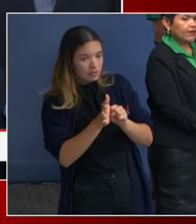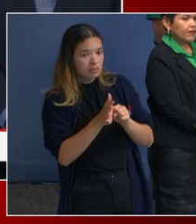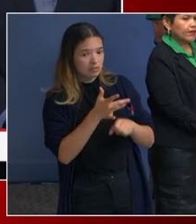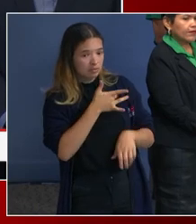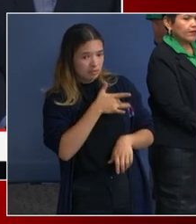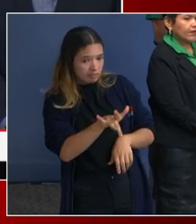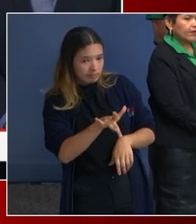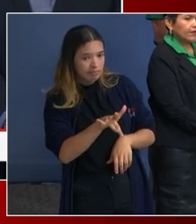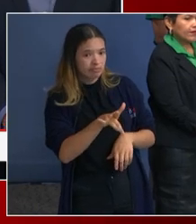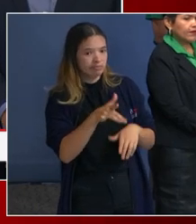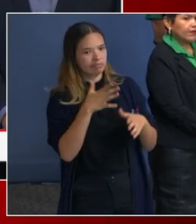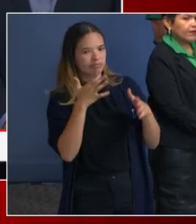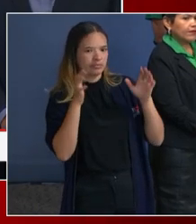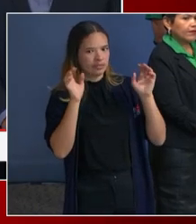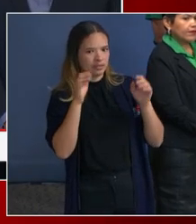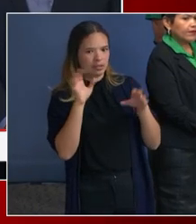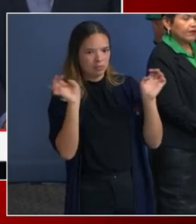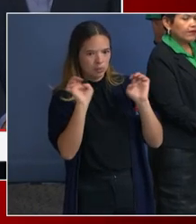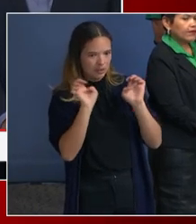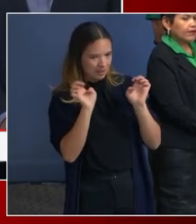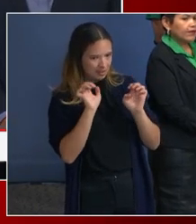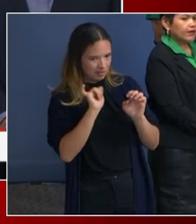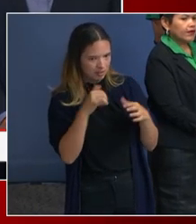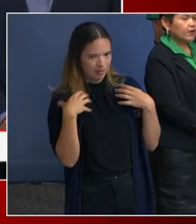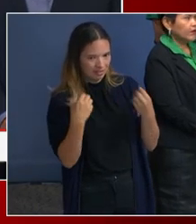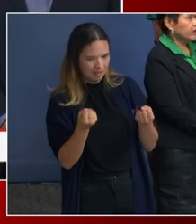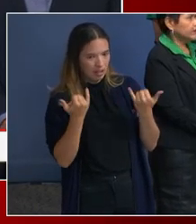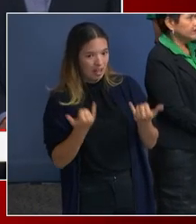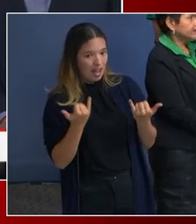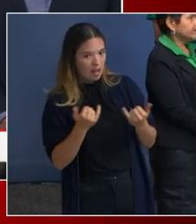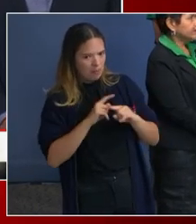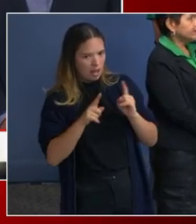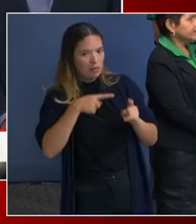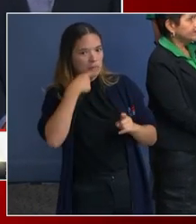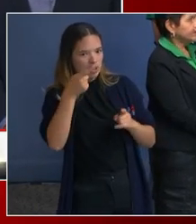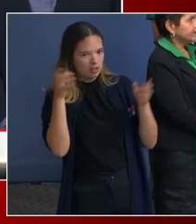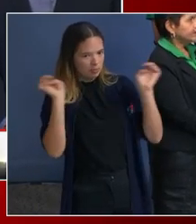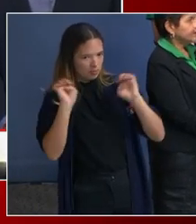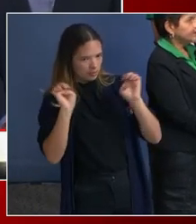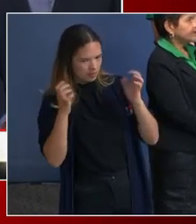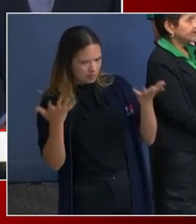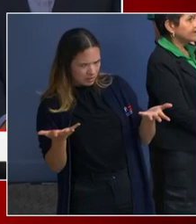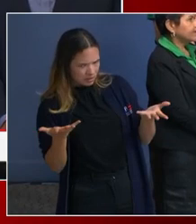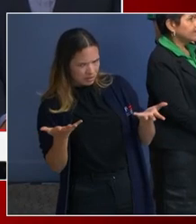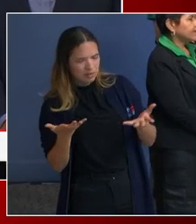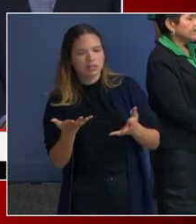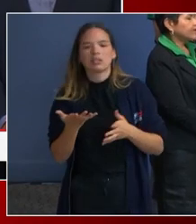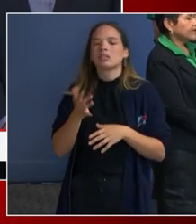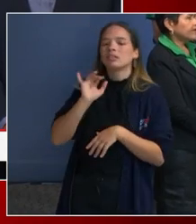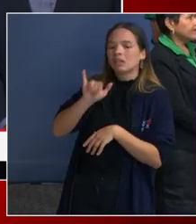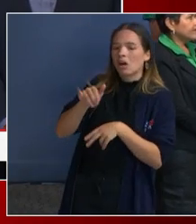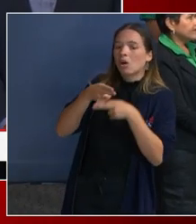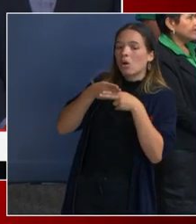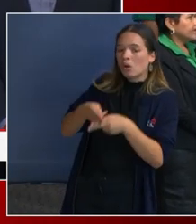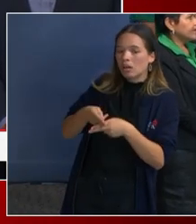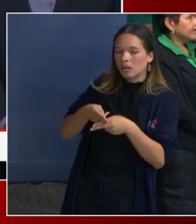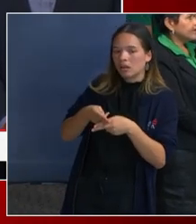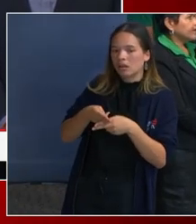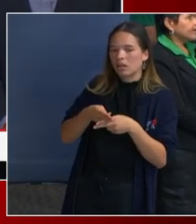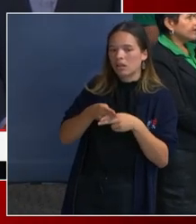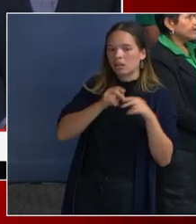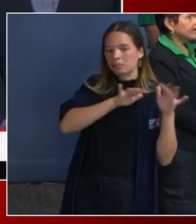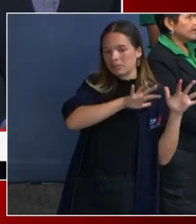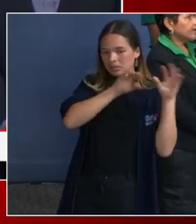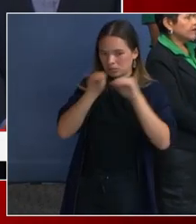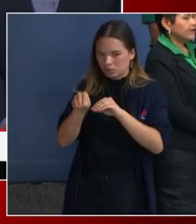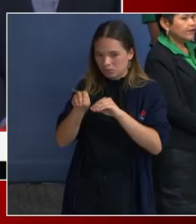health emergency. This is a public emergency. Is that different? You could call it a humanitarian emergency. You could call it a migrant emergency. It's